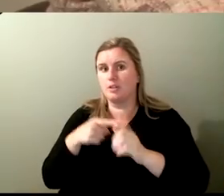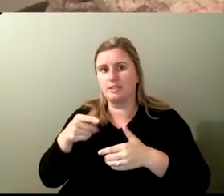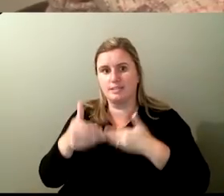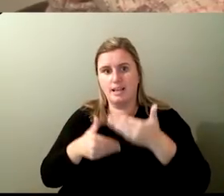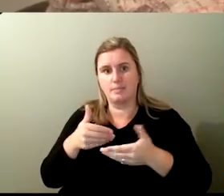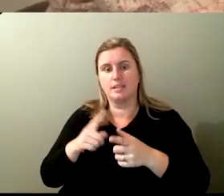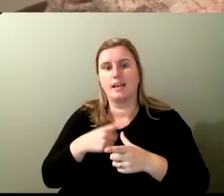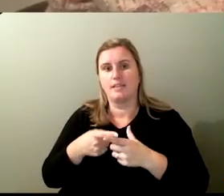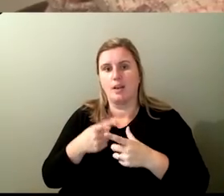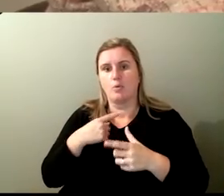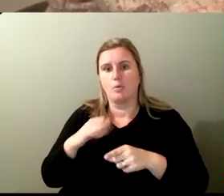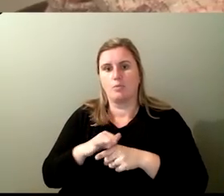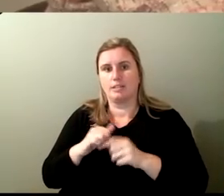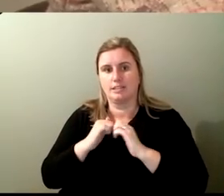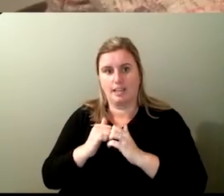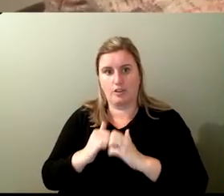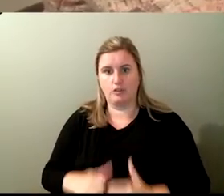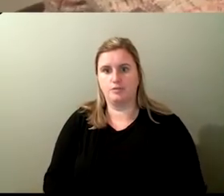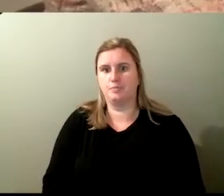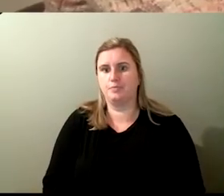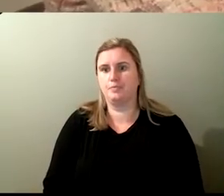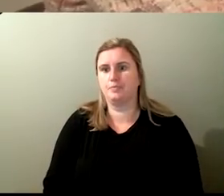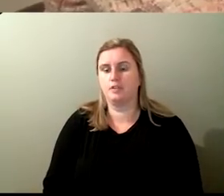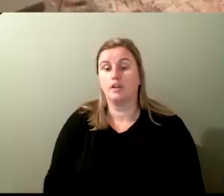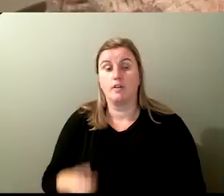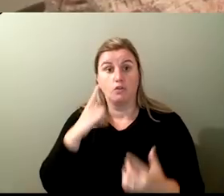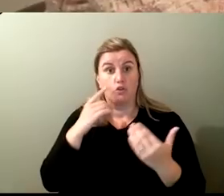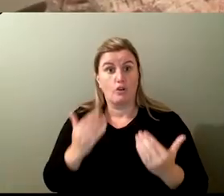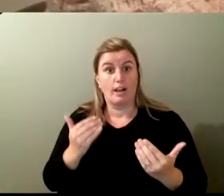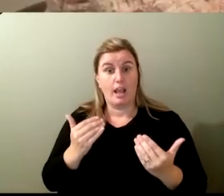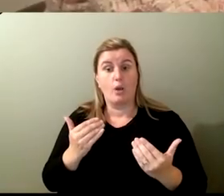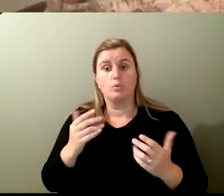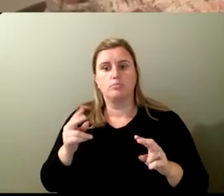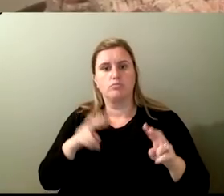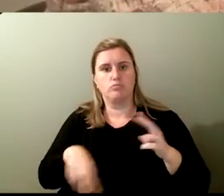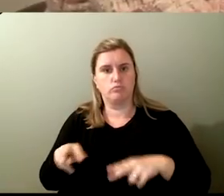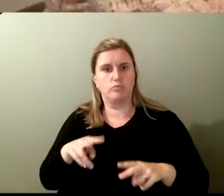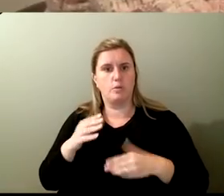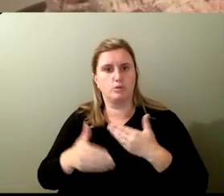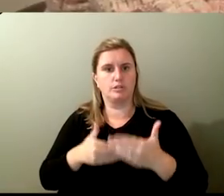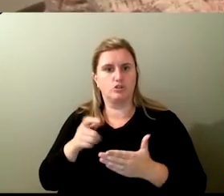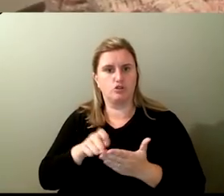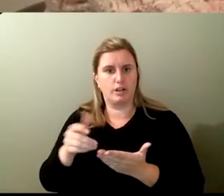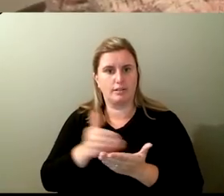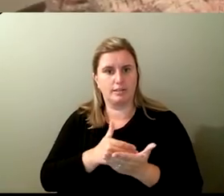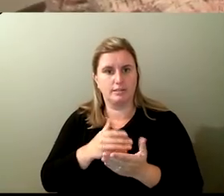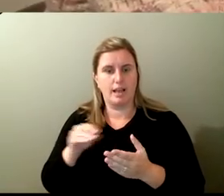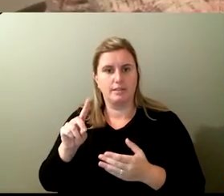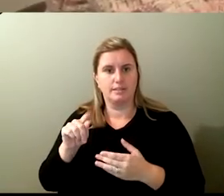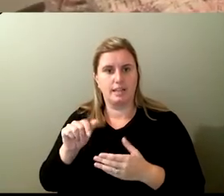then we will practice together. For right now, take a minute to read over the procedural checklist and the data